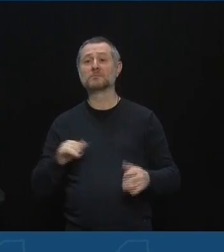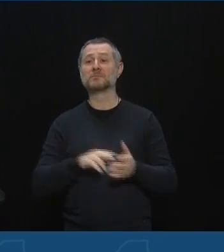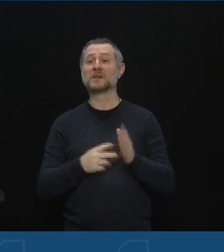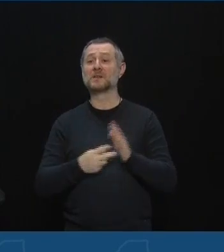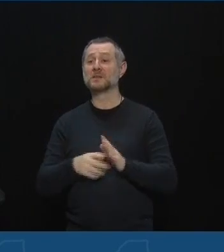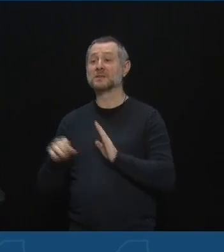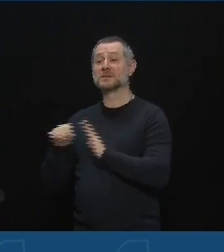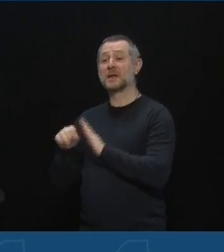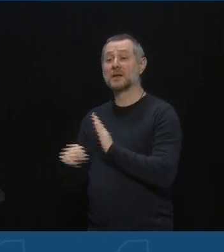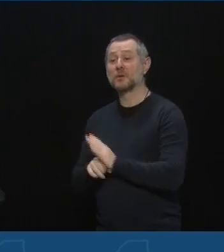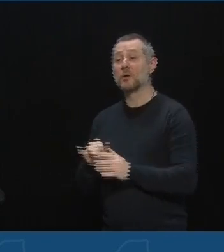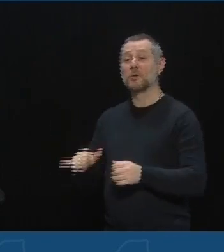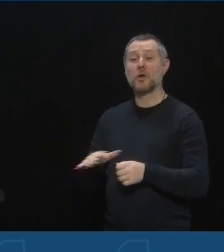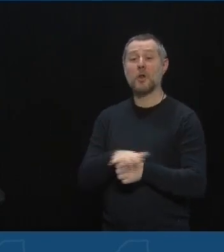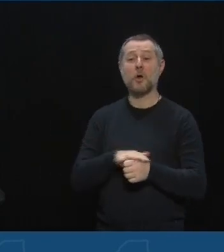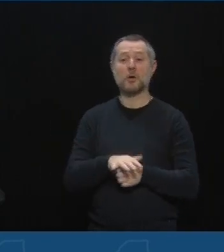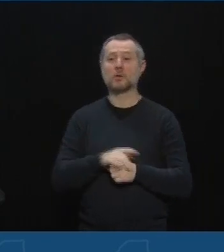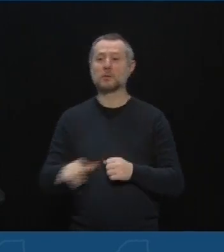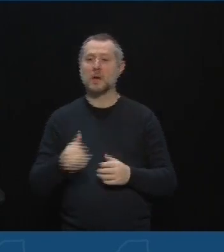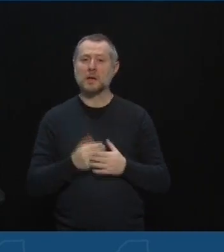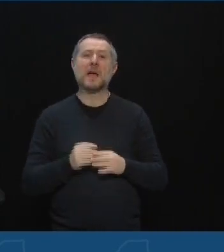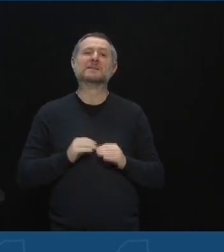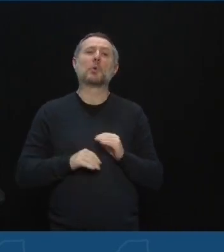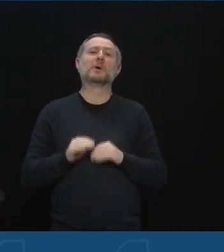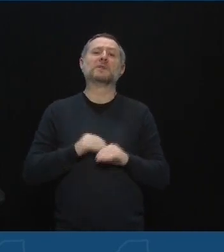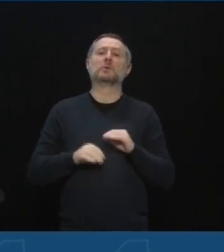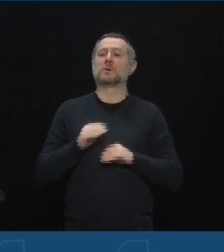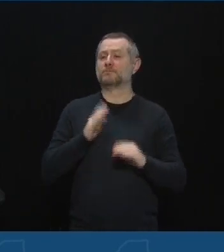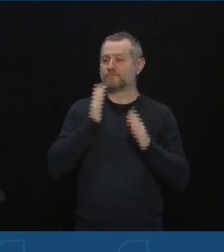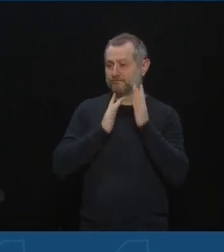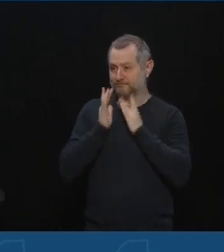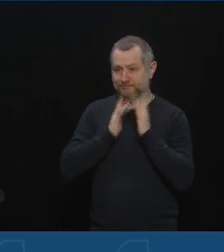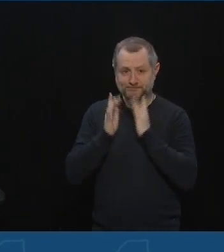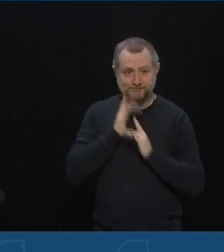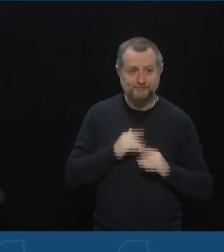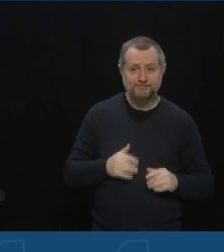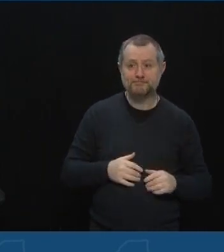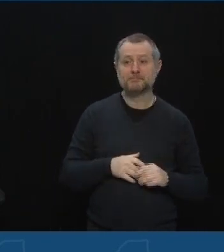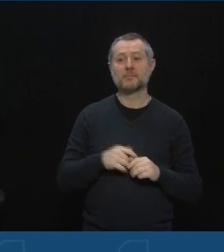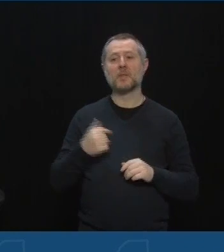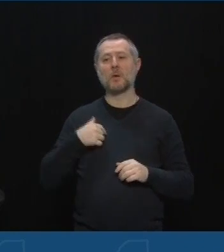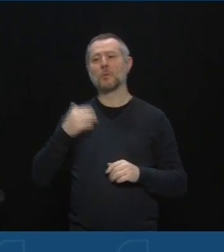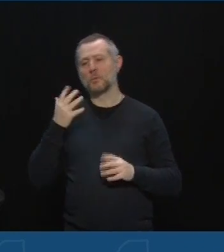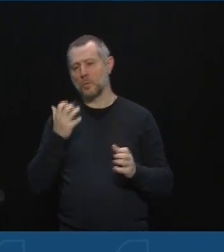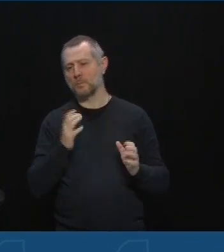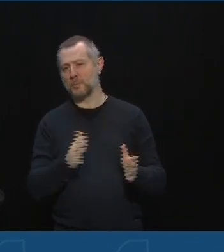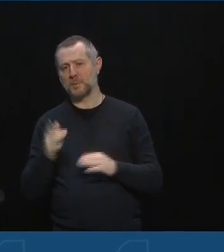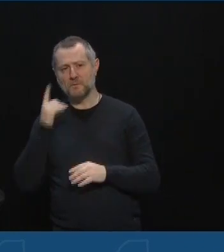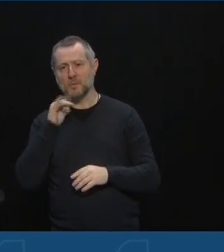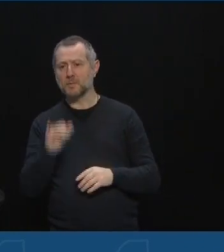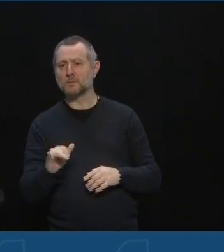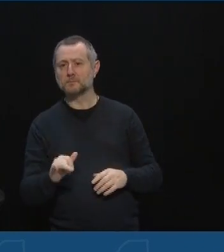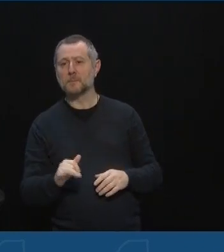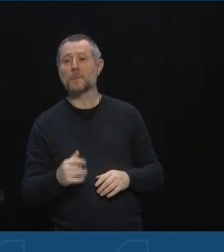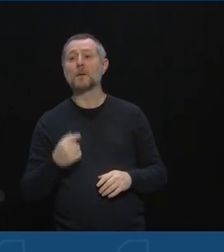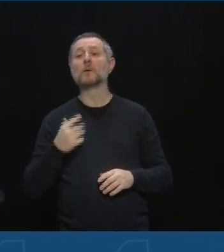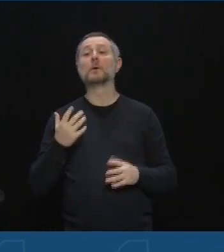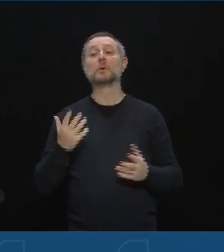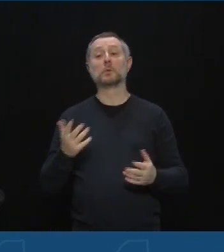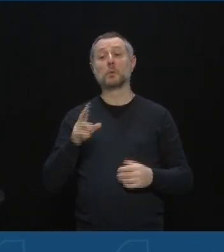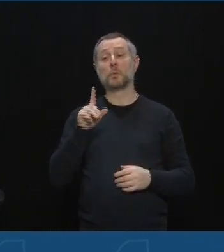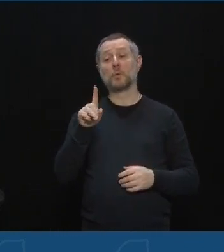people very deeply, that challenge that they had. And so I want to be sensitive to that. So we're going to speed up what was a